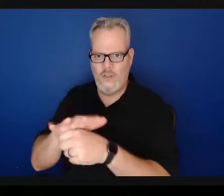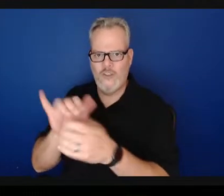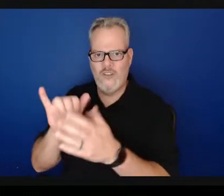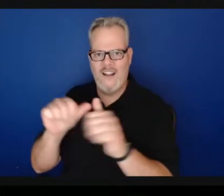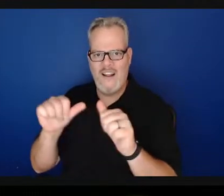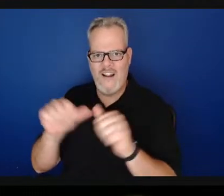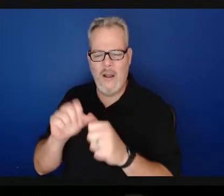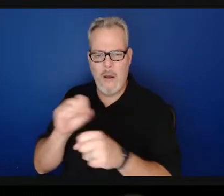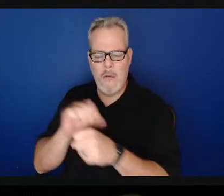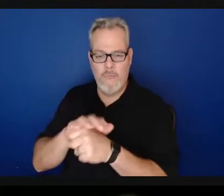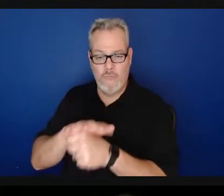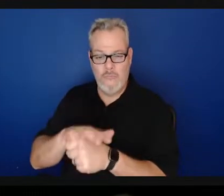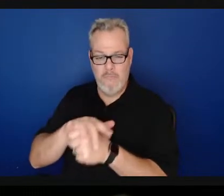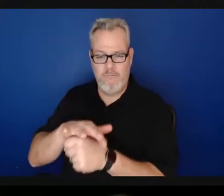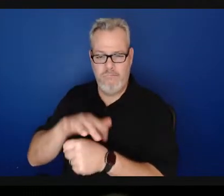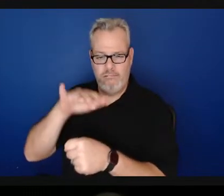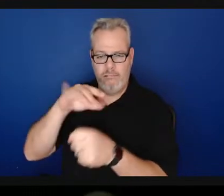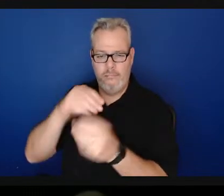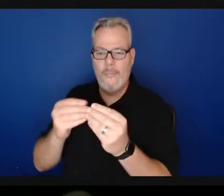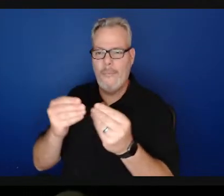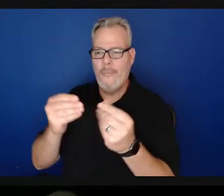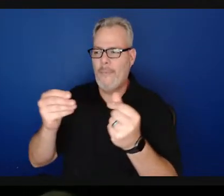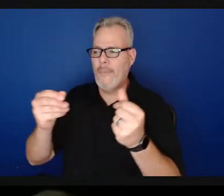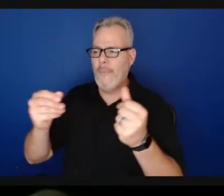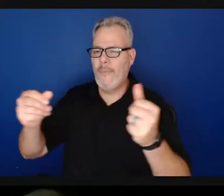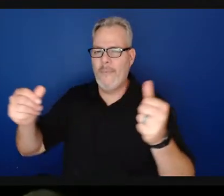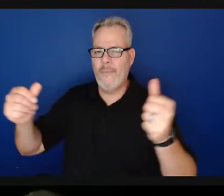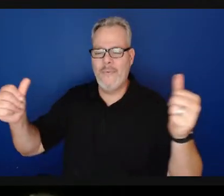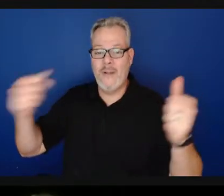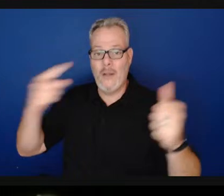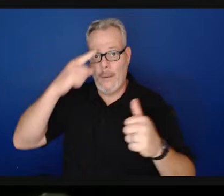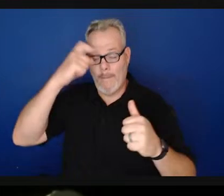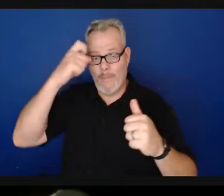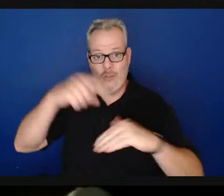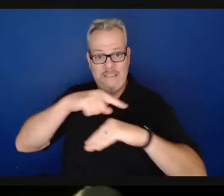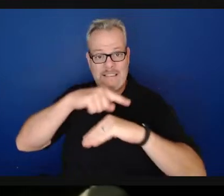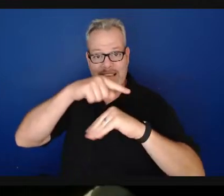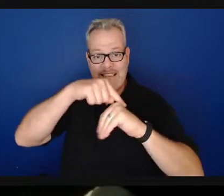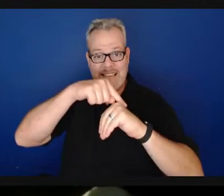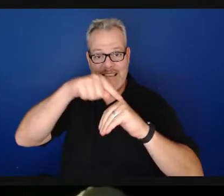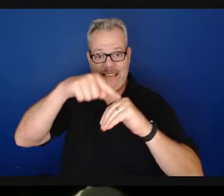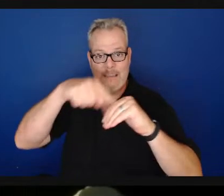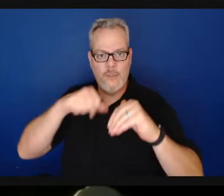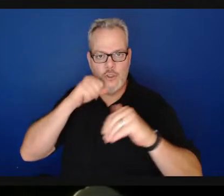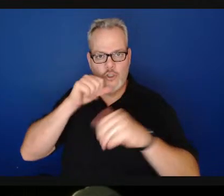release of the rift zone because the summit's not pushing on it the same way as it was before.